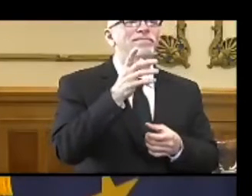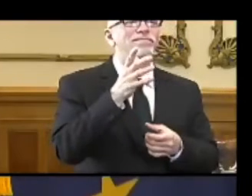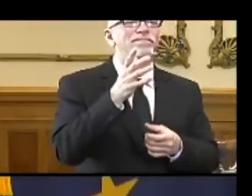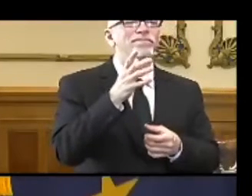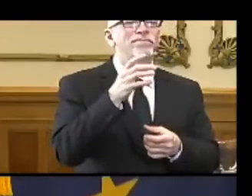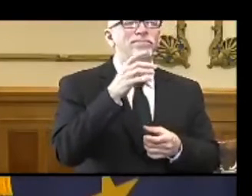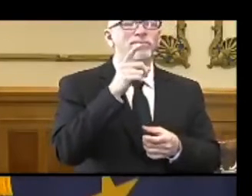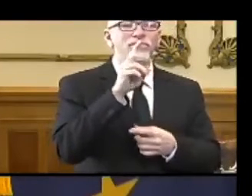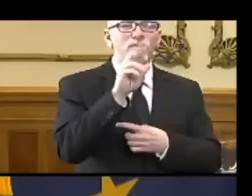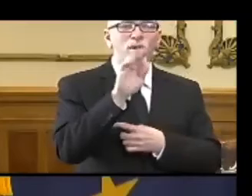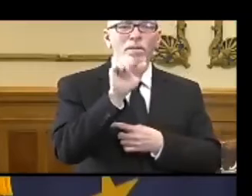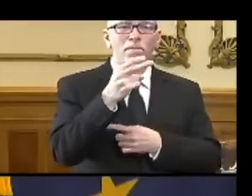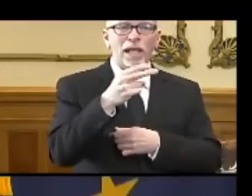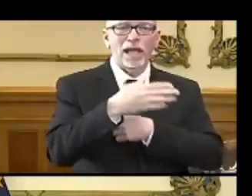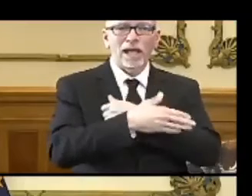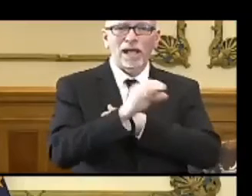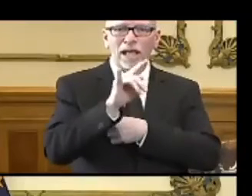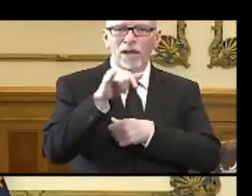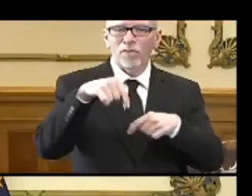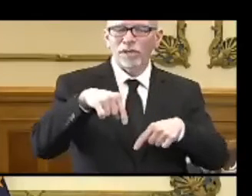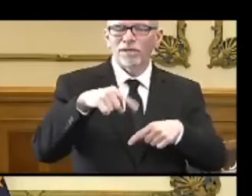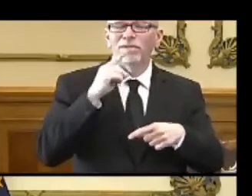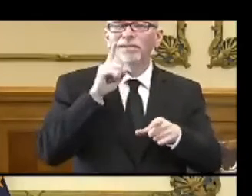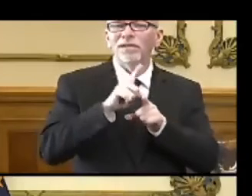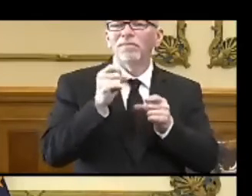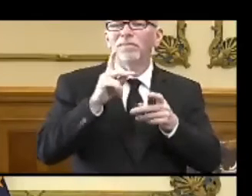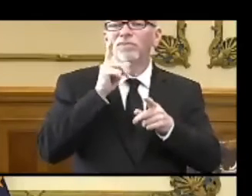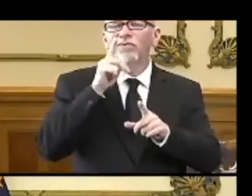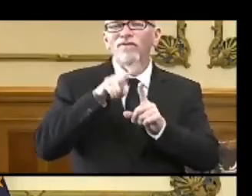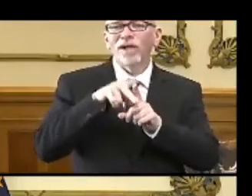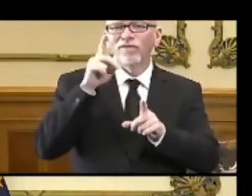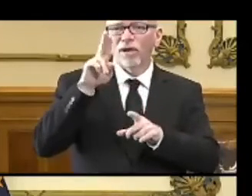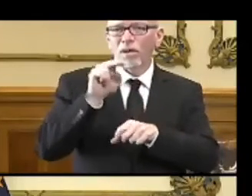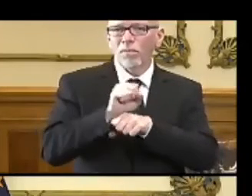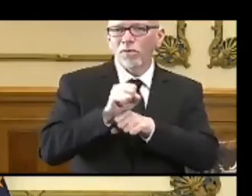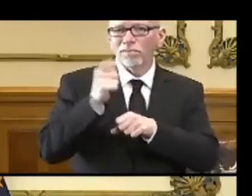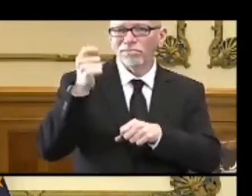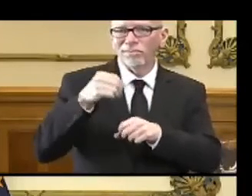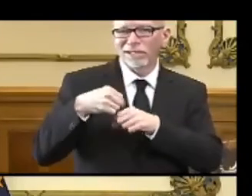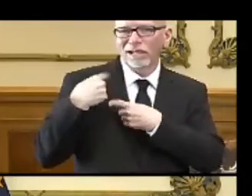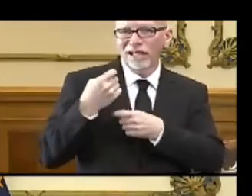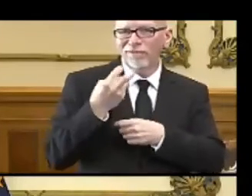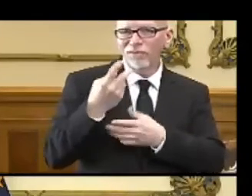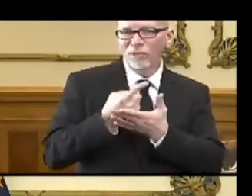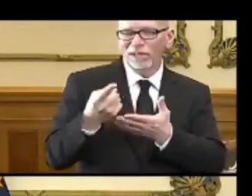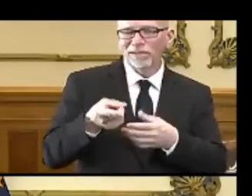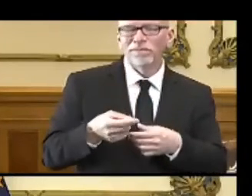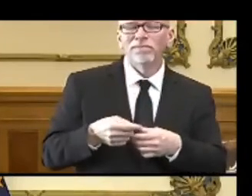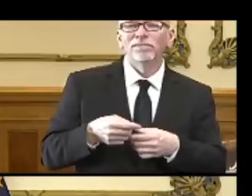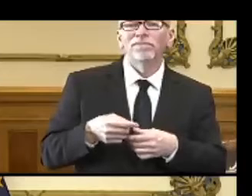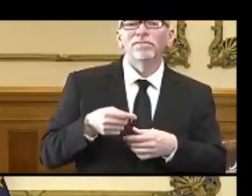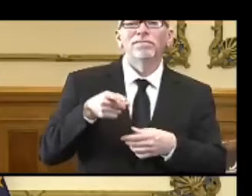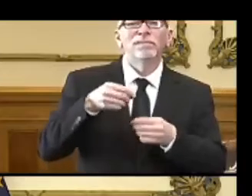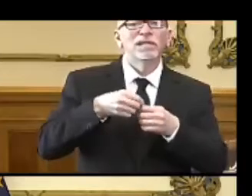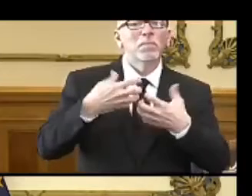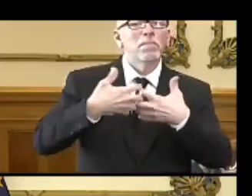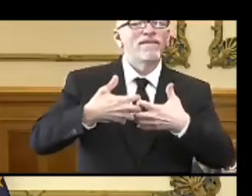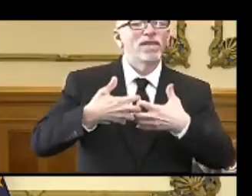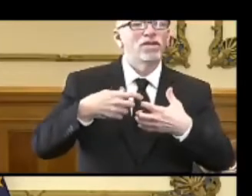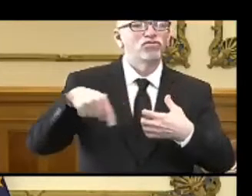Here in Wabash County, like many places, most of those who have filed for unemployment in the past few weeks have been in the manufacturing